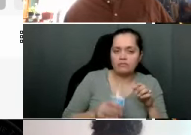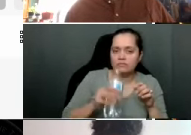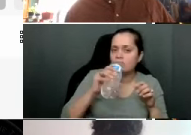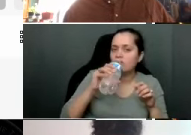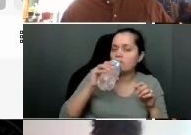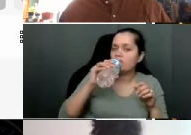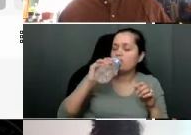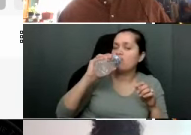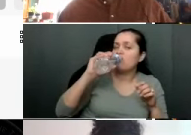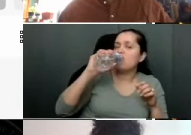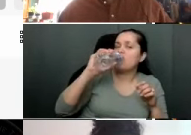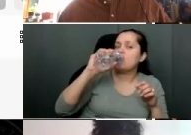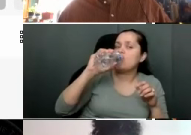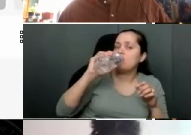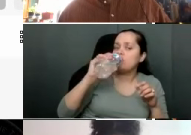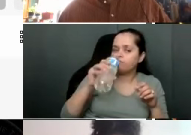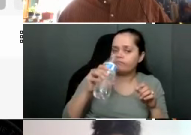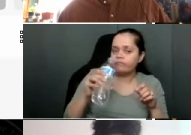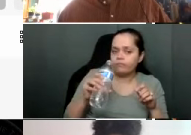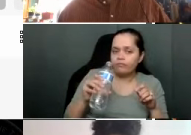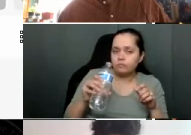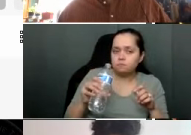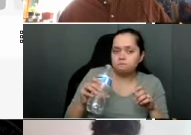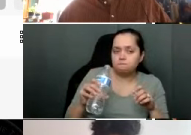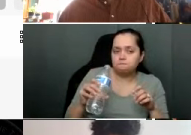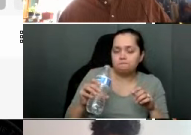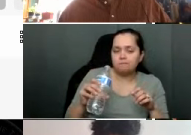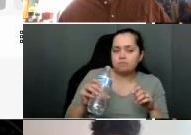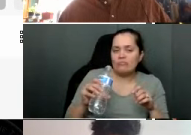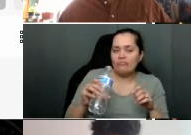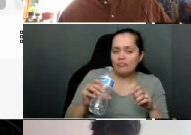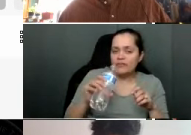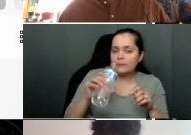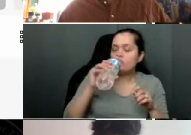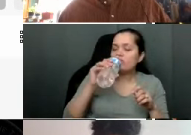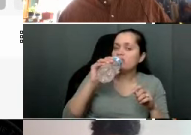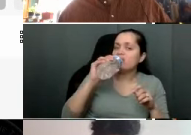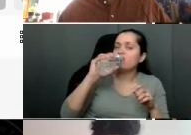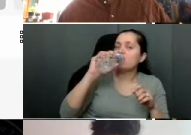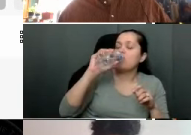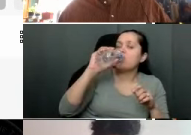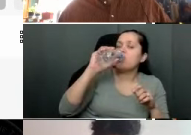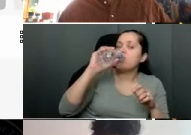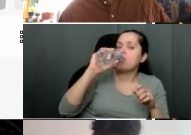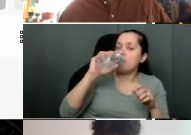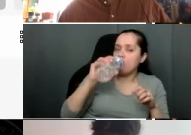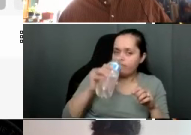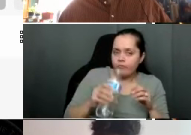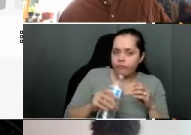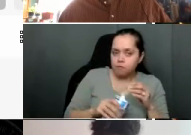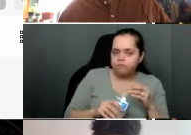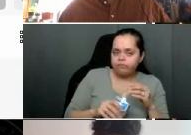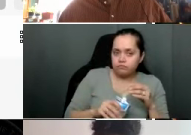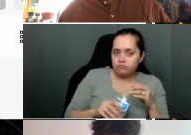die. As new CDC field officers, you are about to embark on a mission to the